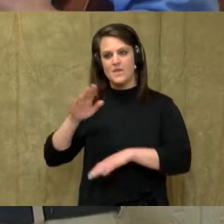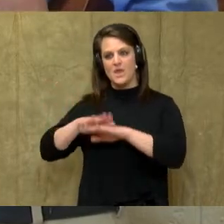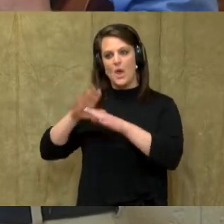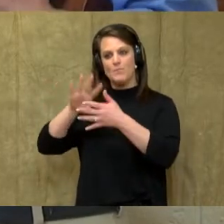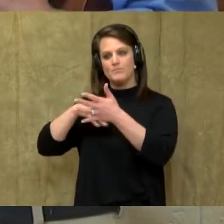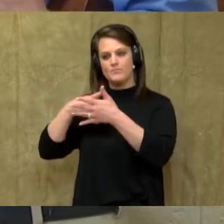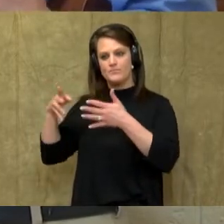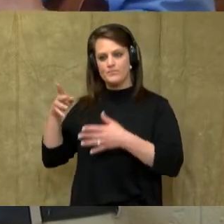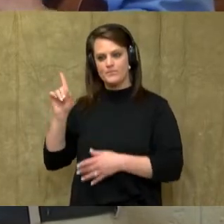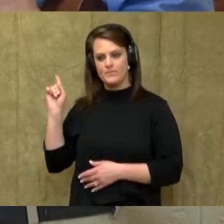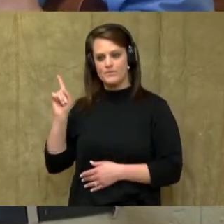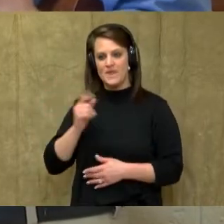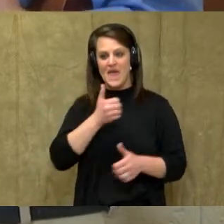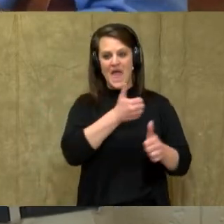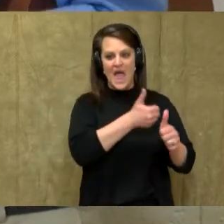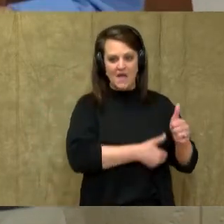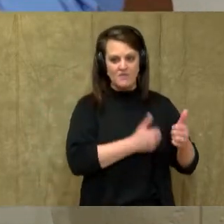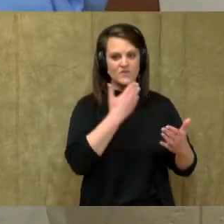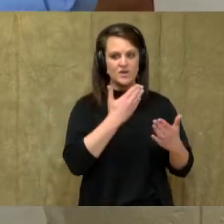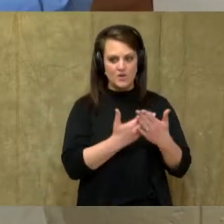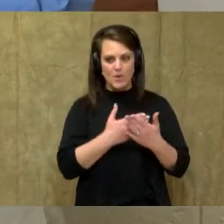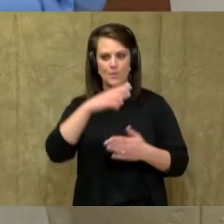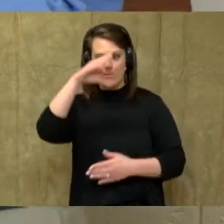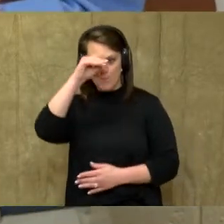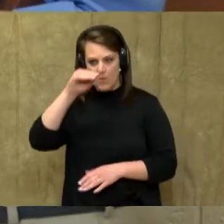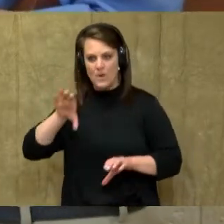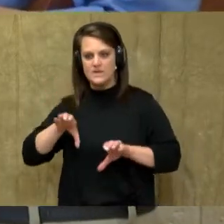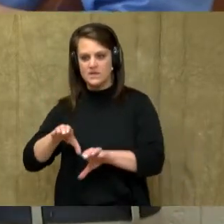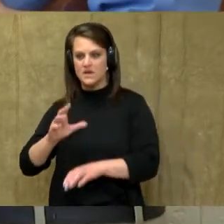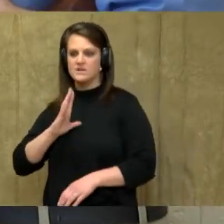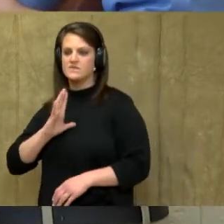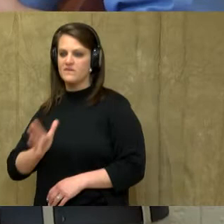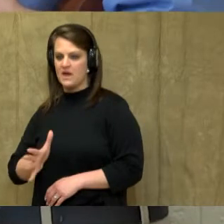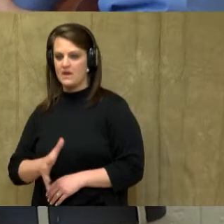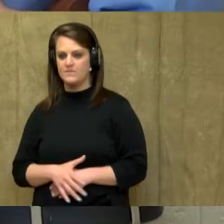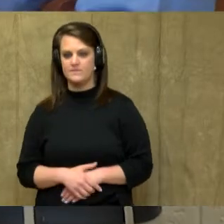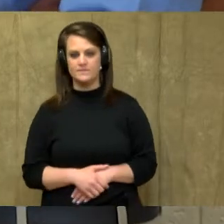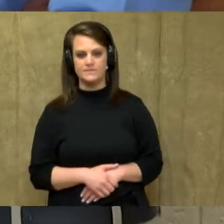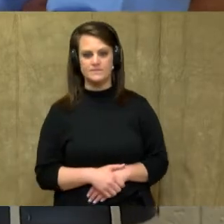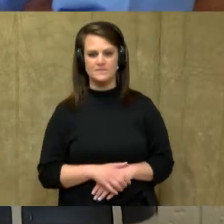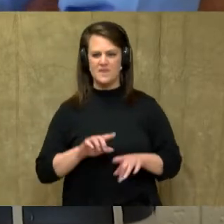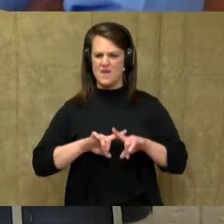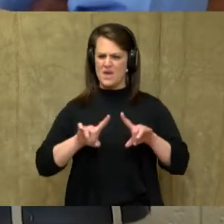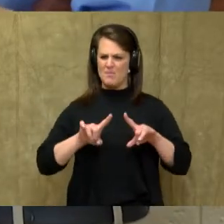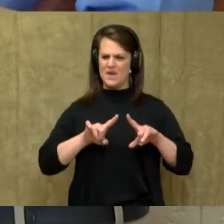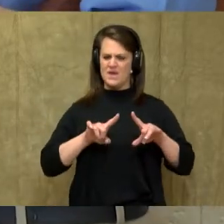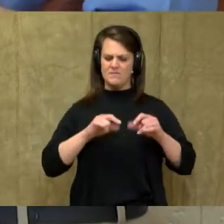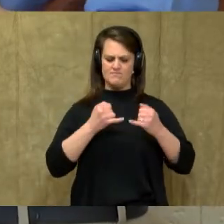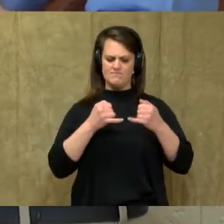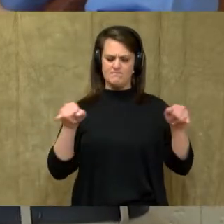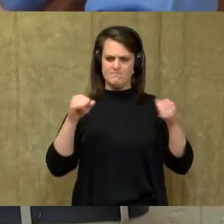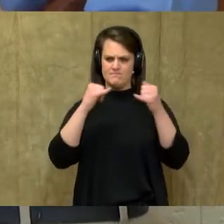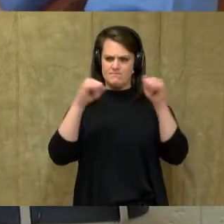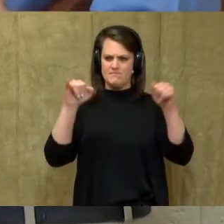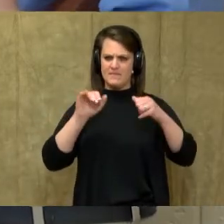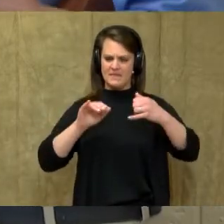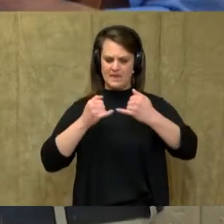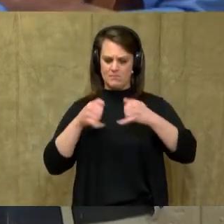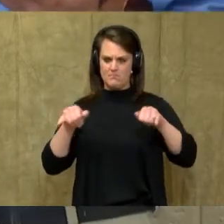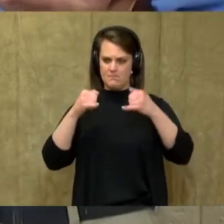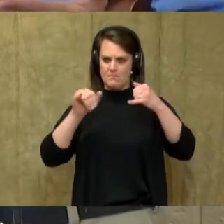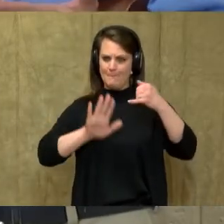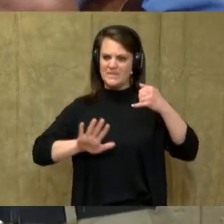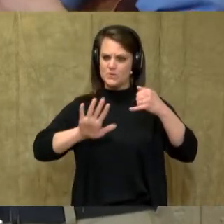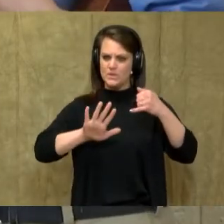chart. Every good boy does fine. Well, how about the spaces between those lines?